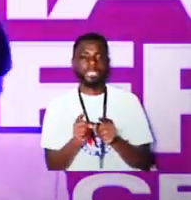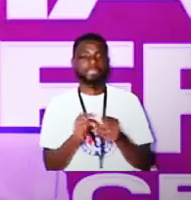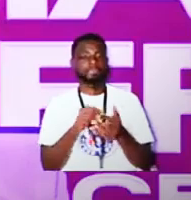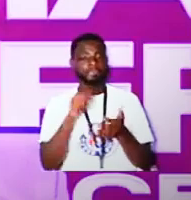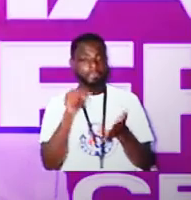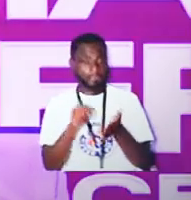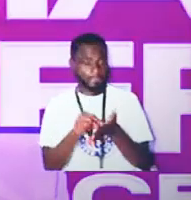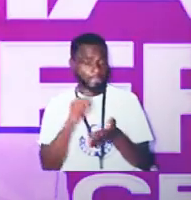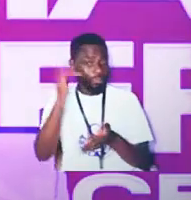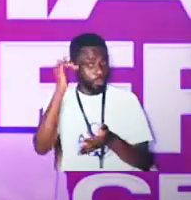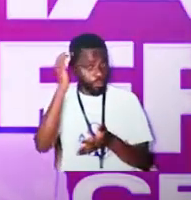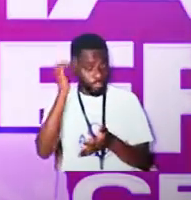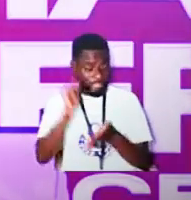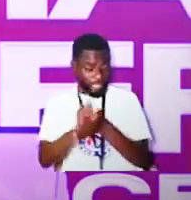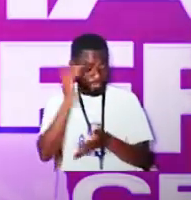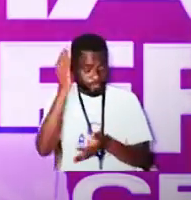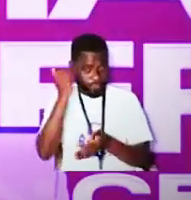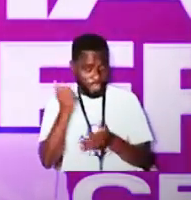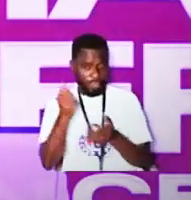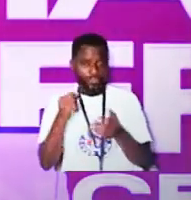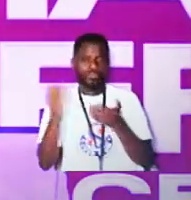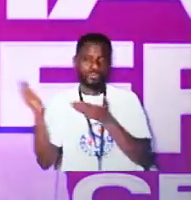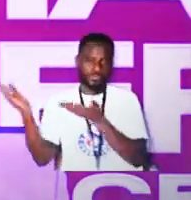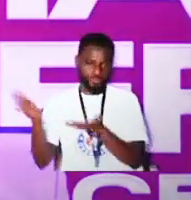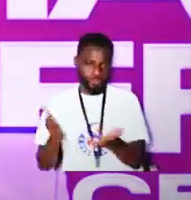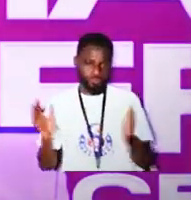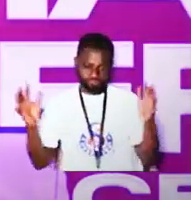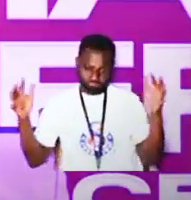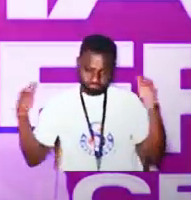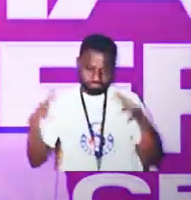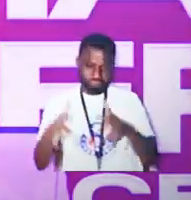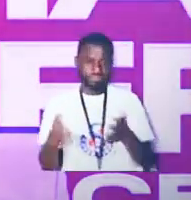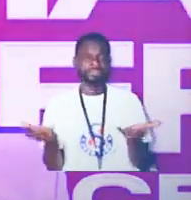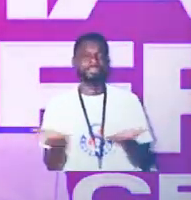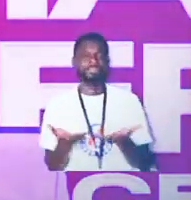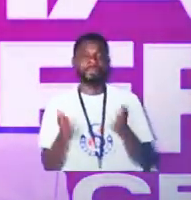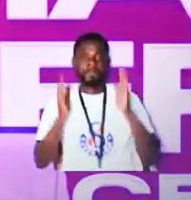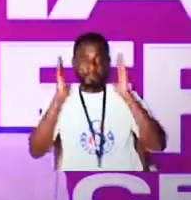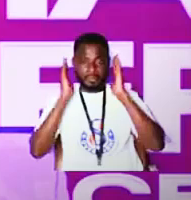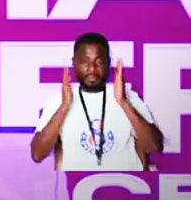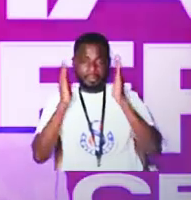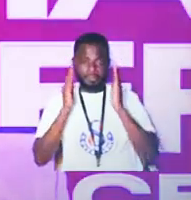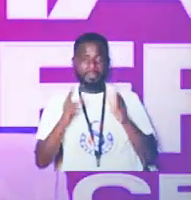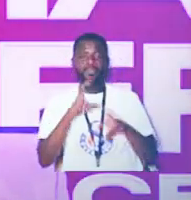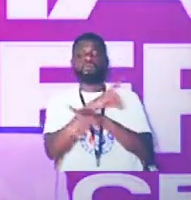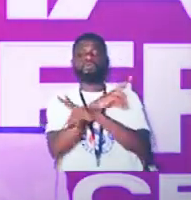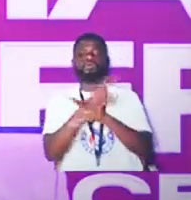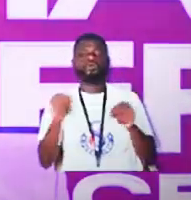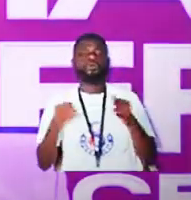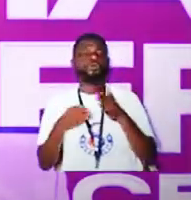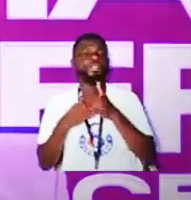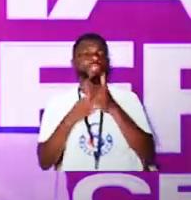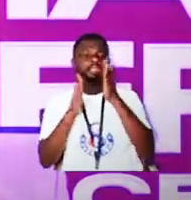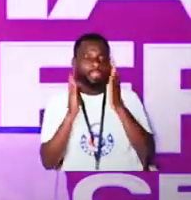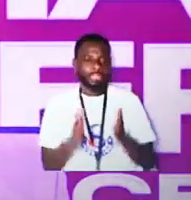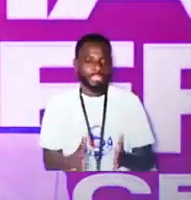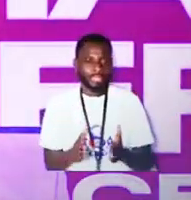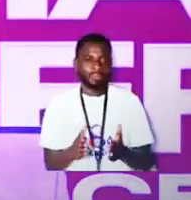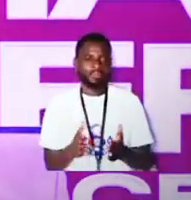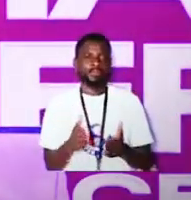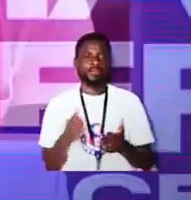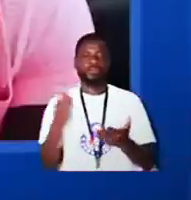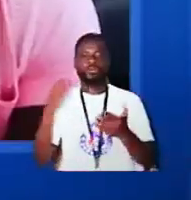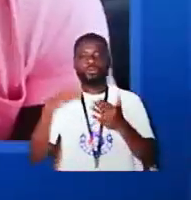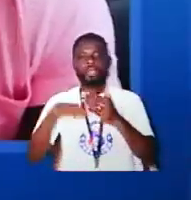have brought you here. And please pay attention to this. No leader will enter his